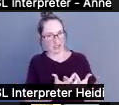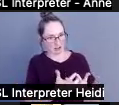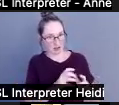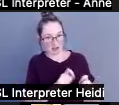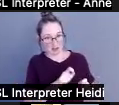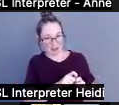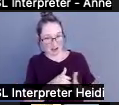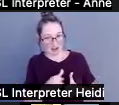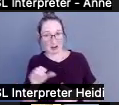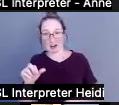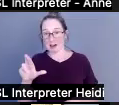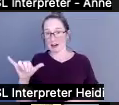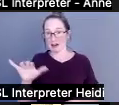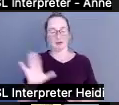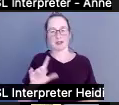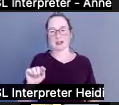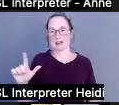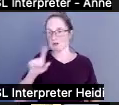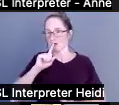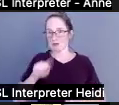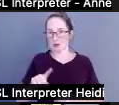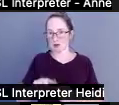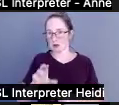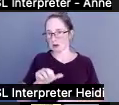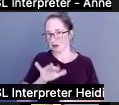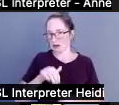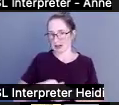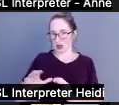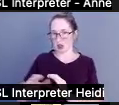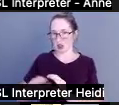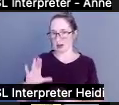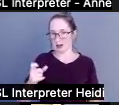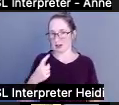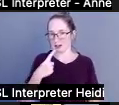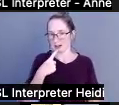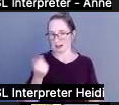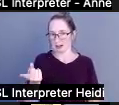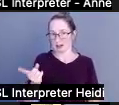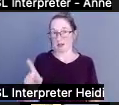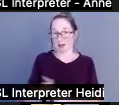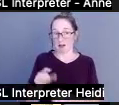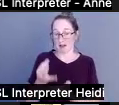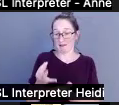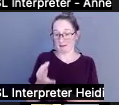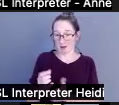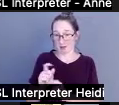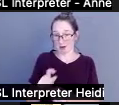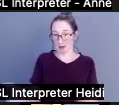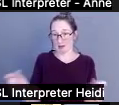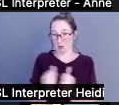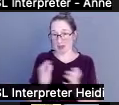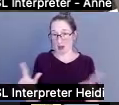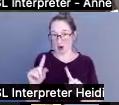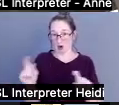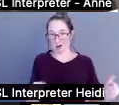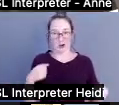And TL responded to Carrie in the chat and said, as the funds are to be given without question,